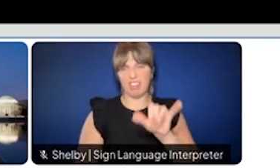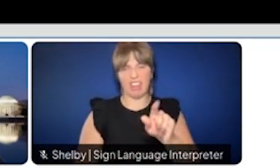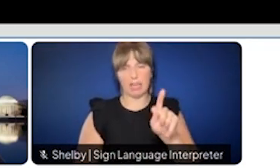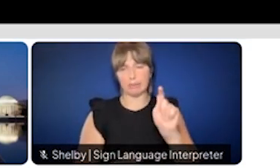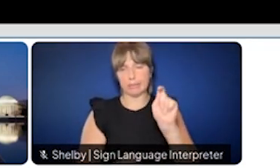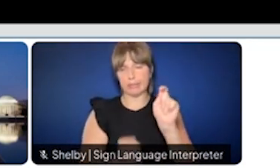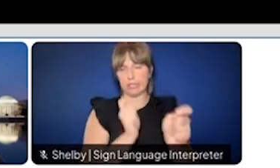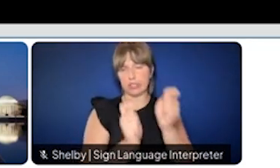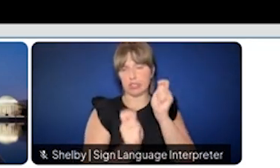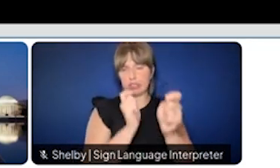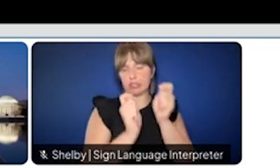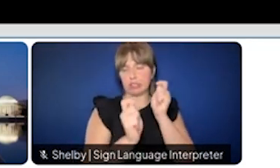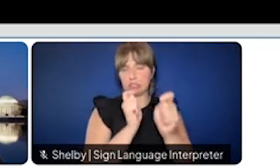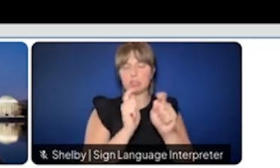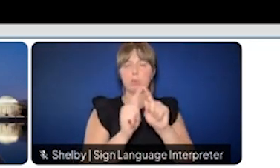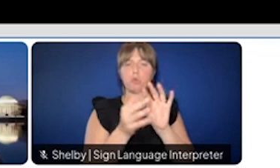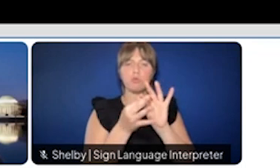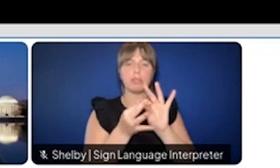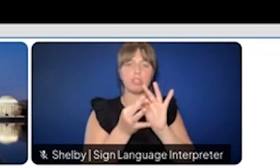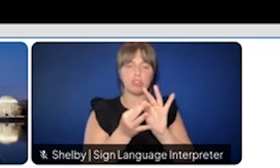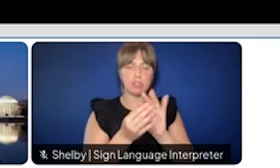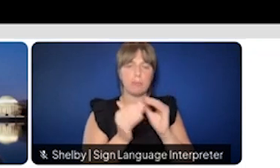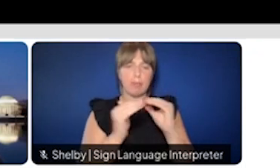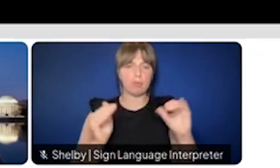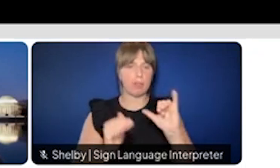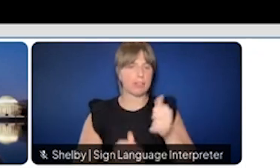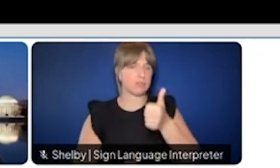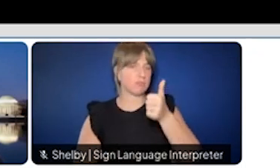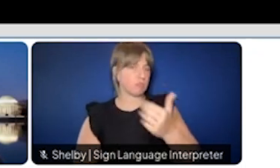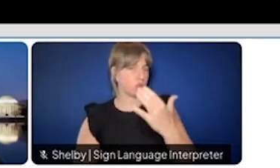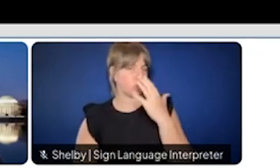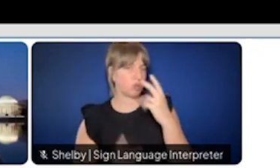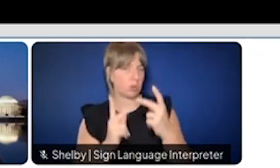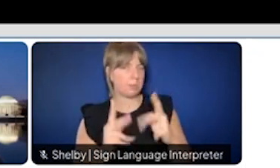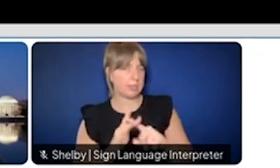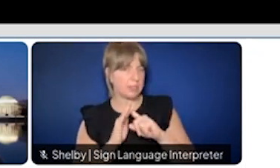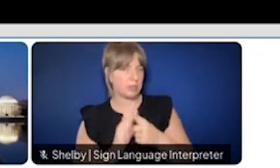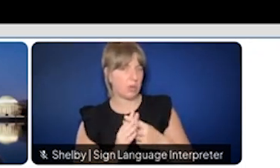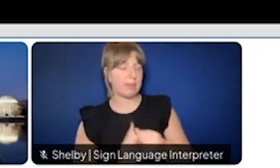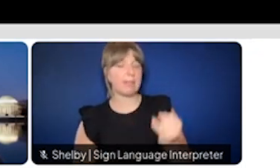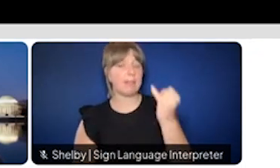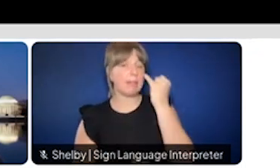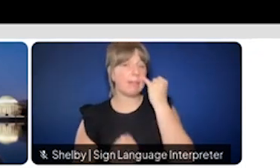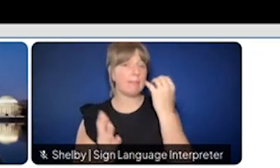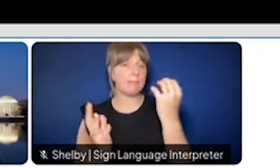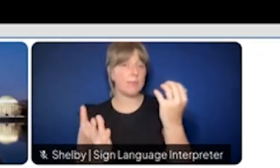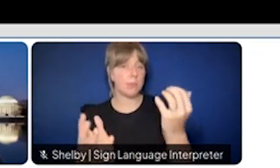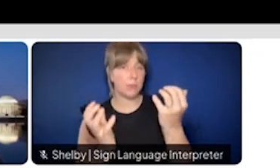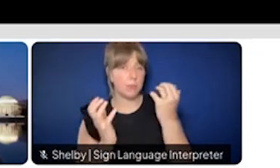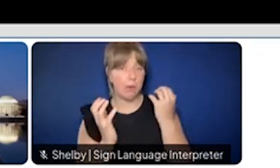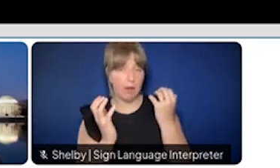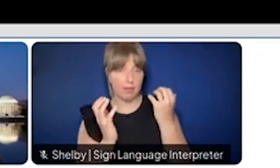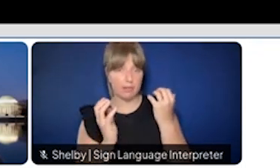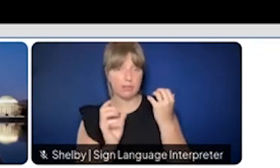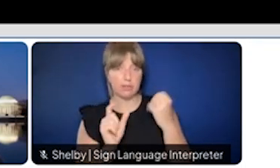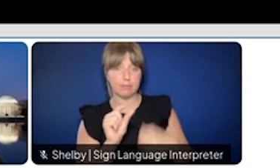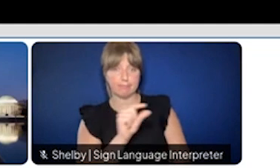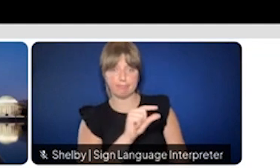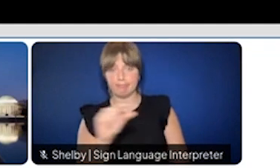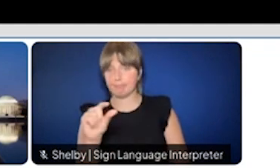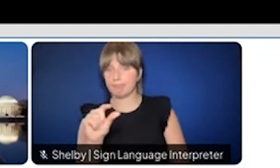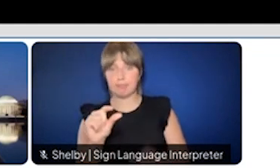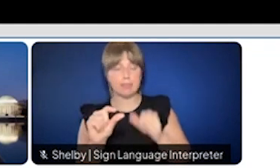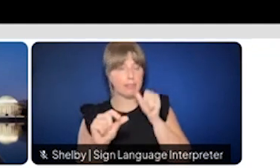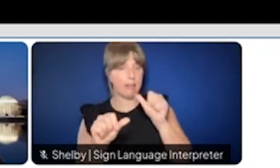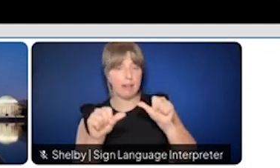individual basis, but a relationship level is just a good place to start. So for example, if you want to make officers ineligible, you would